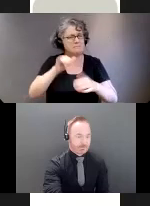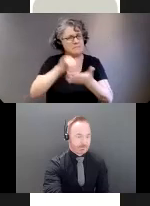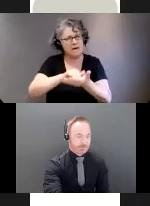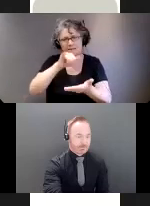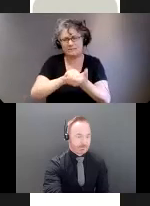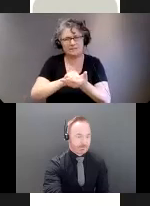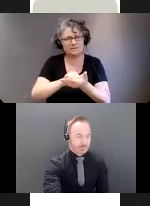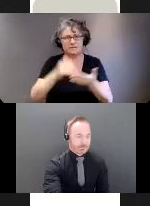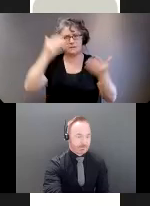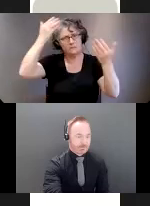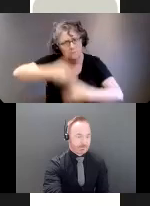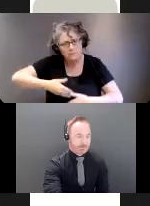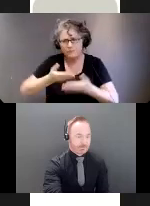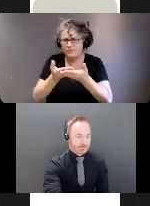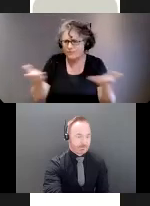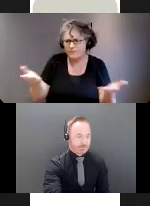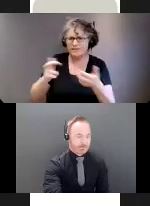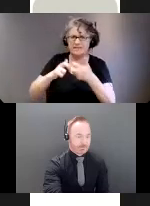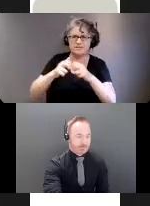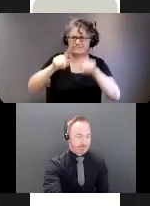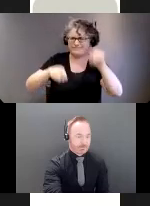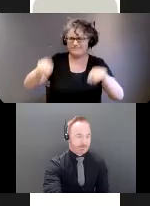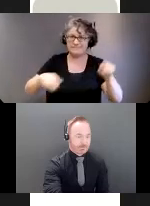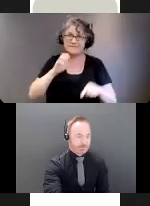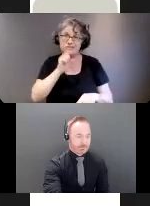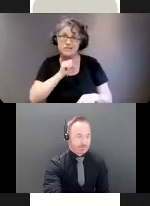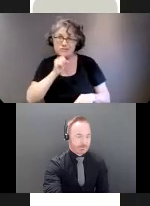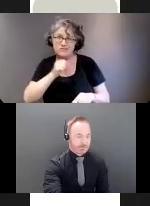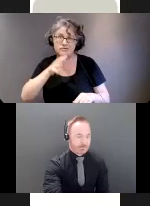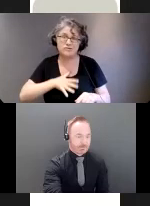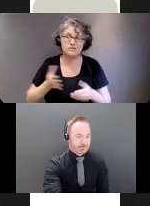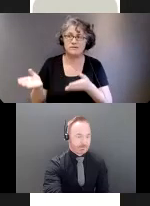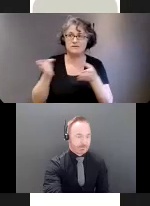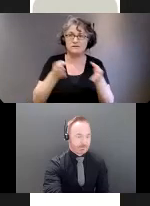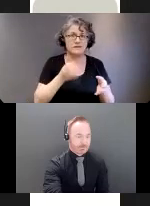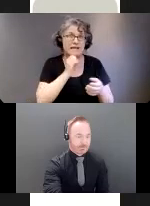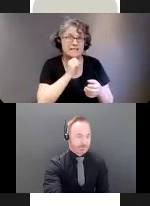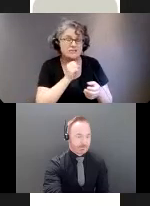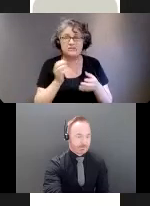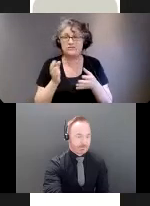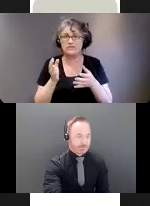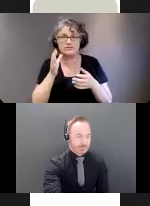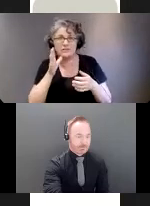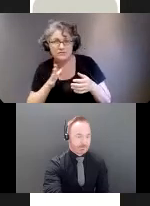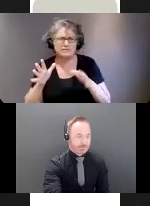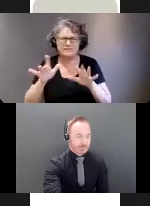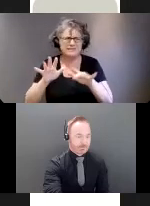often neglect the issues related to gender and age and all those intersections of identity that we spoke about. And